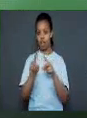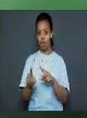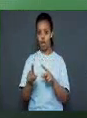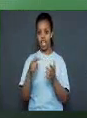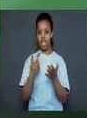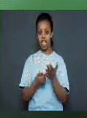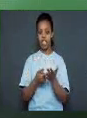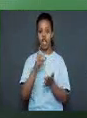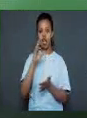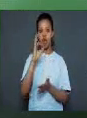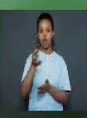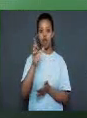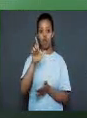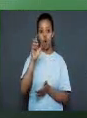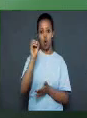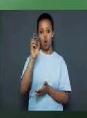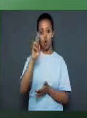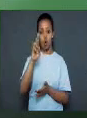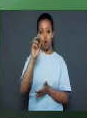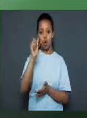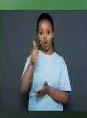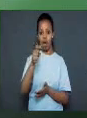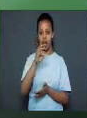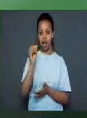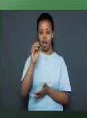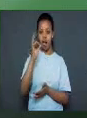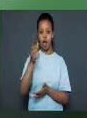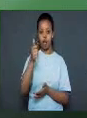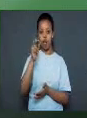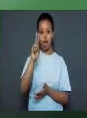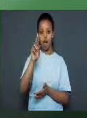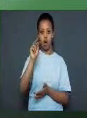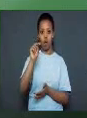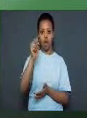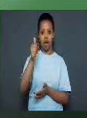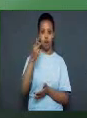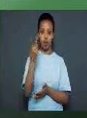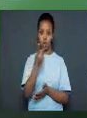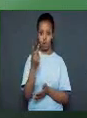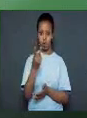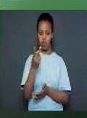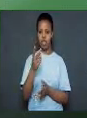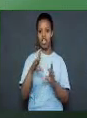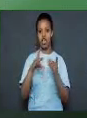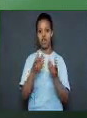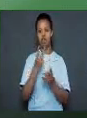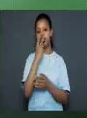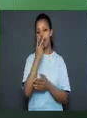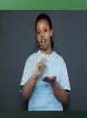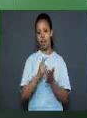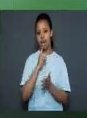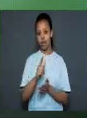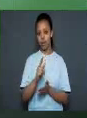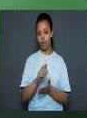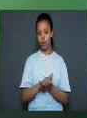of flora and fauna within both biomes. Let us begin